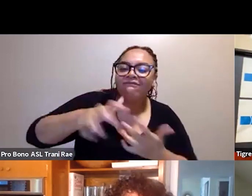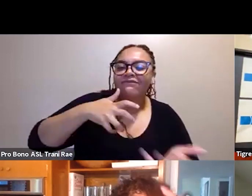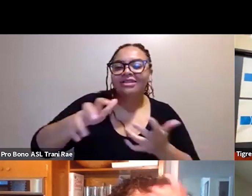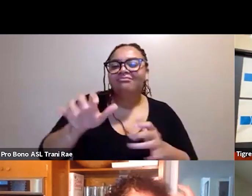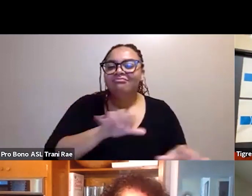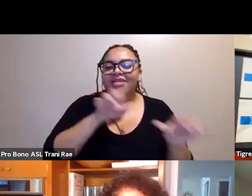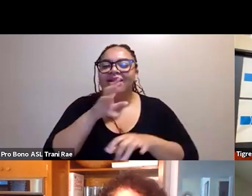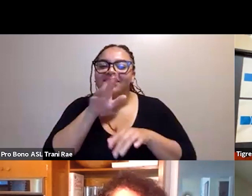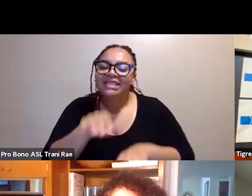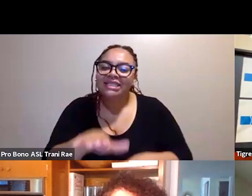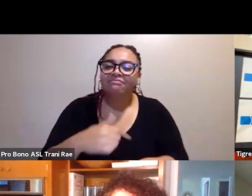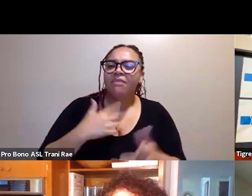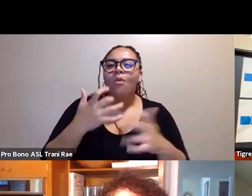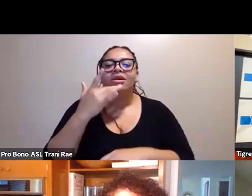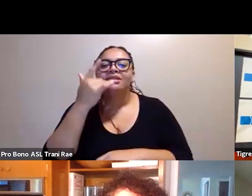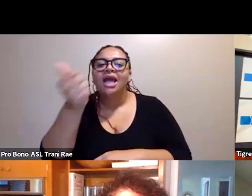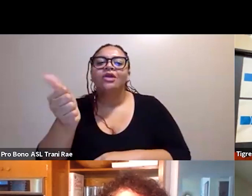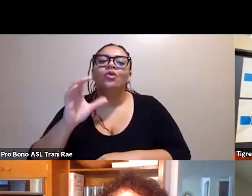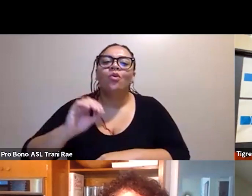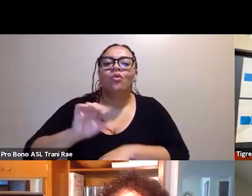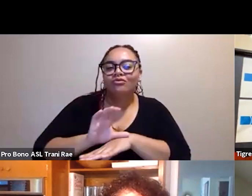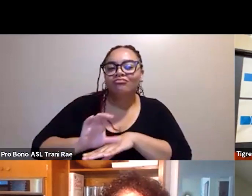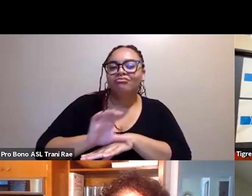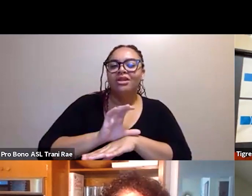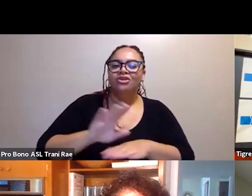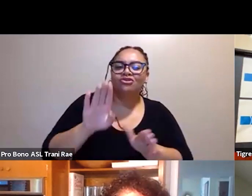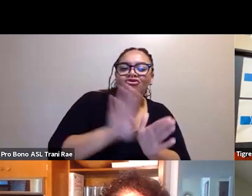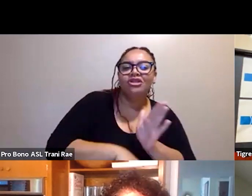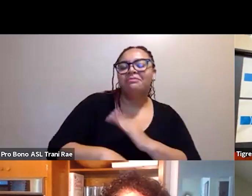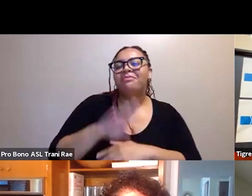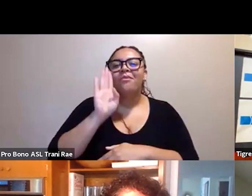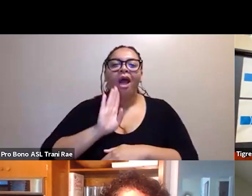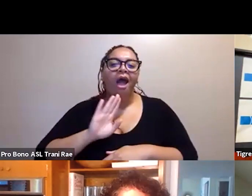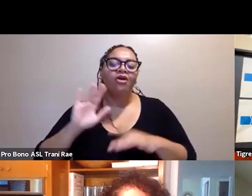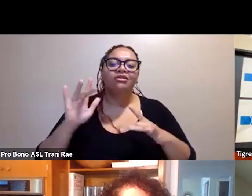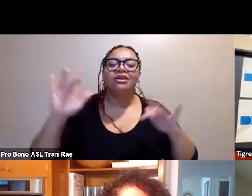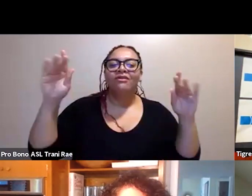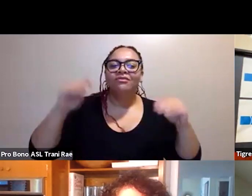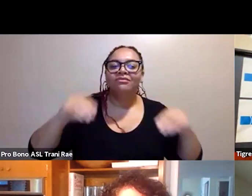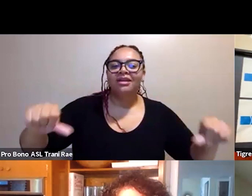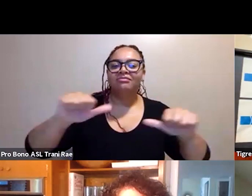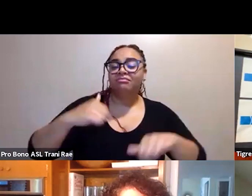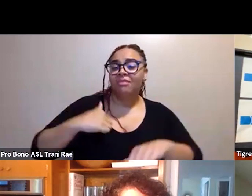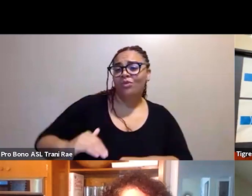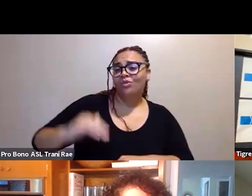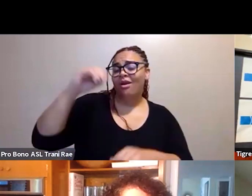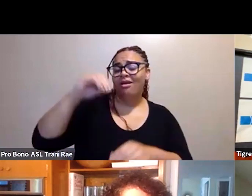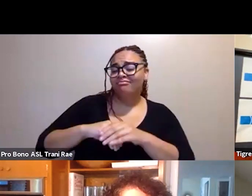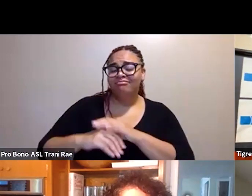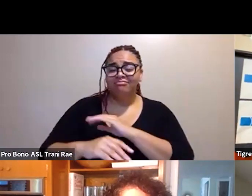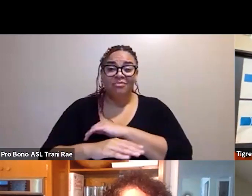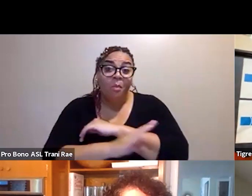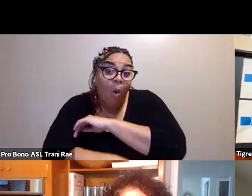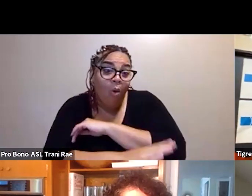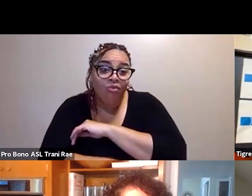your cocoa, cheap brown fairy dust, no swank for me. I was raised in a trailer and ate Cheese Whiz.